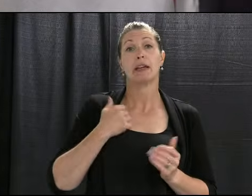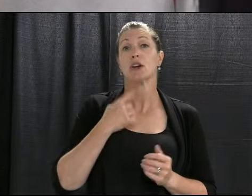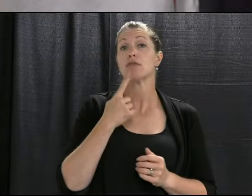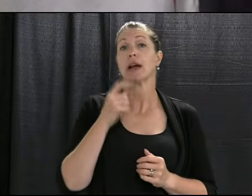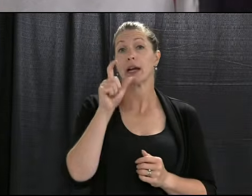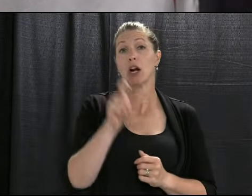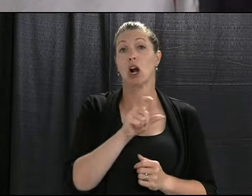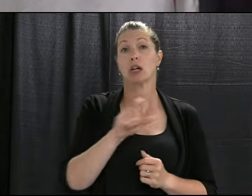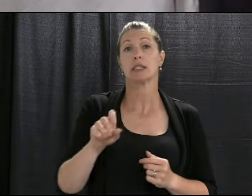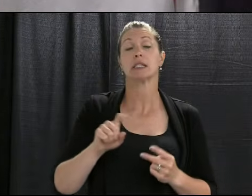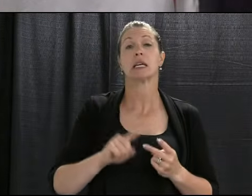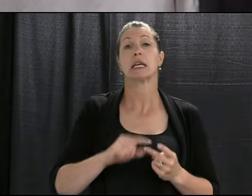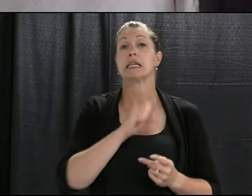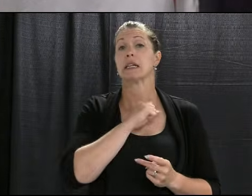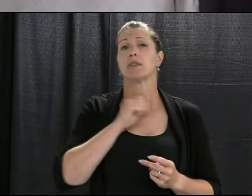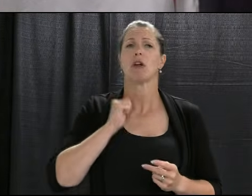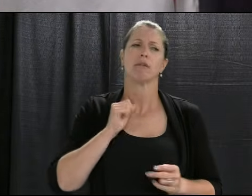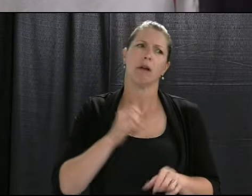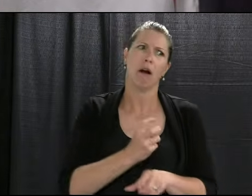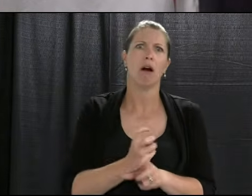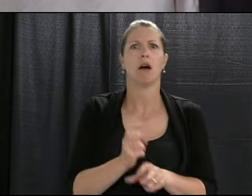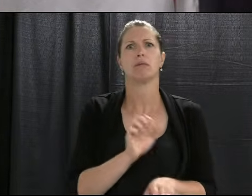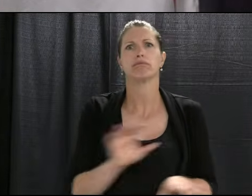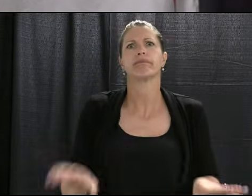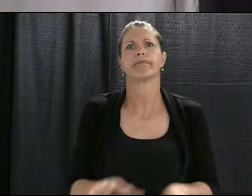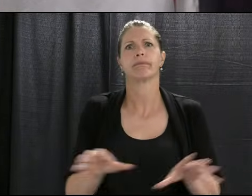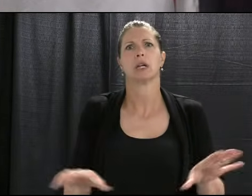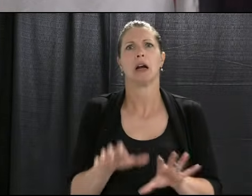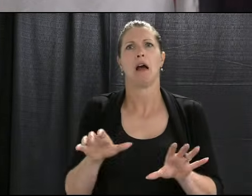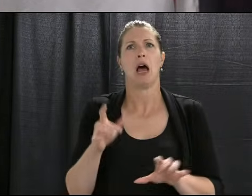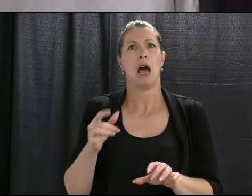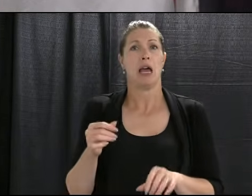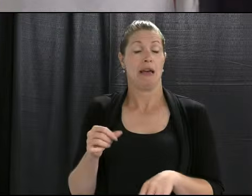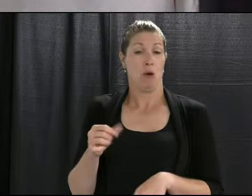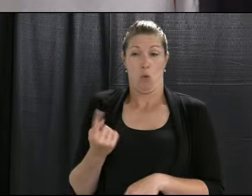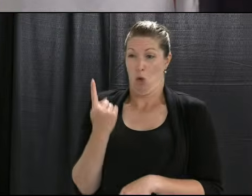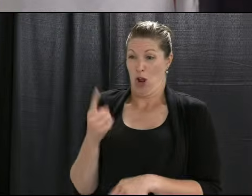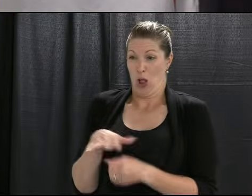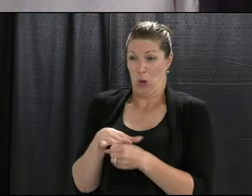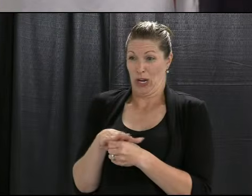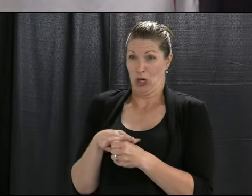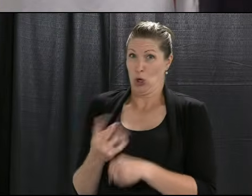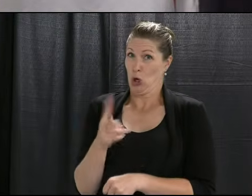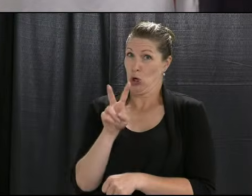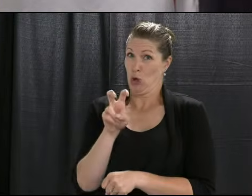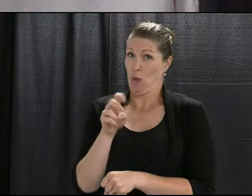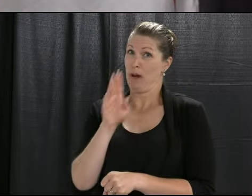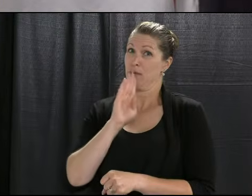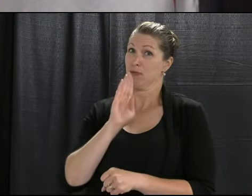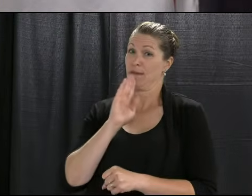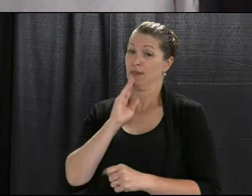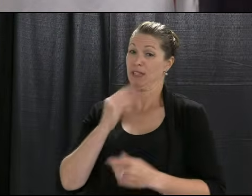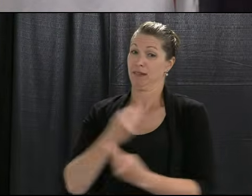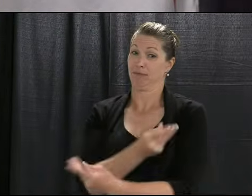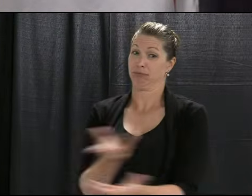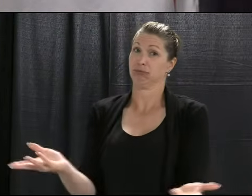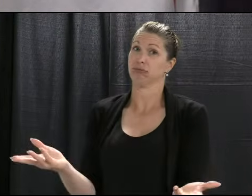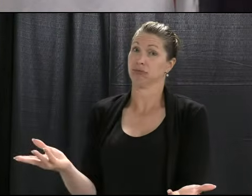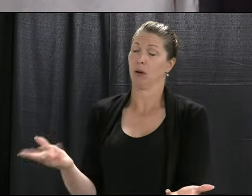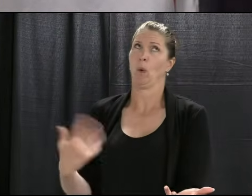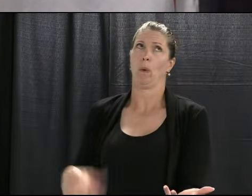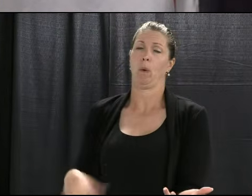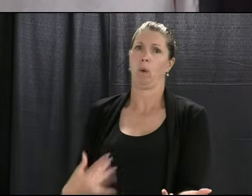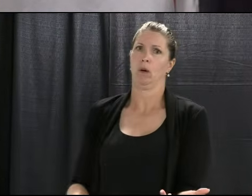and Salvation Army are working hard. I believe 200 breakfasts were served in one location this morning, so it's a testament to